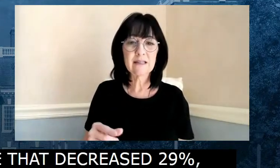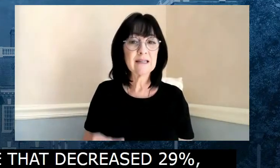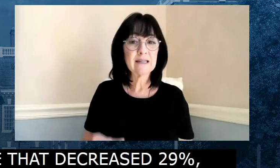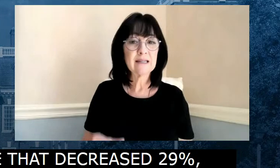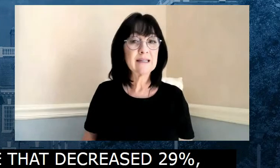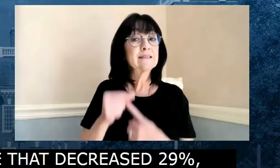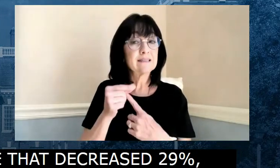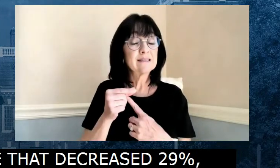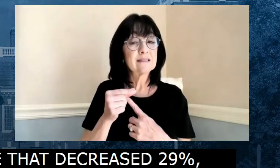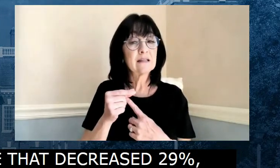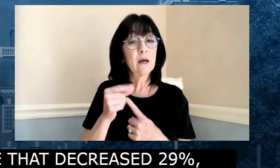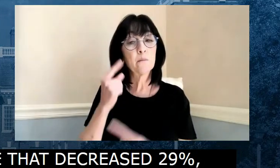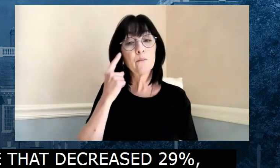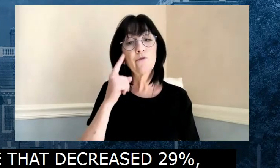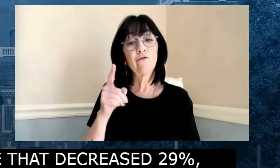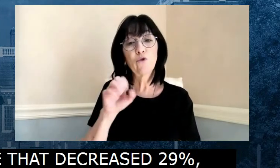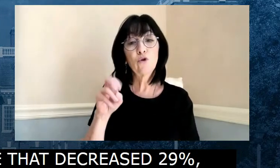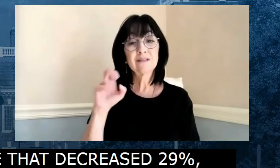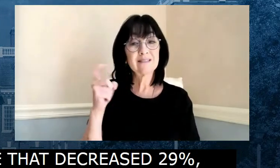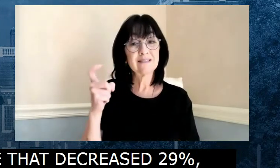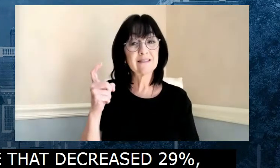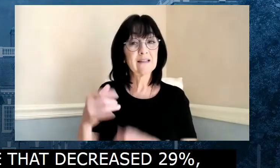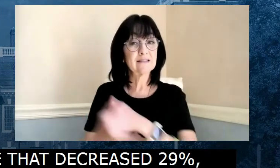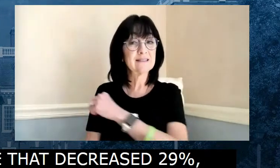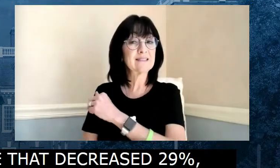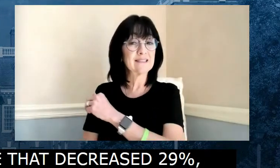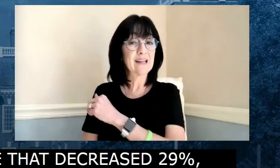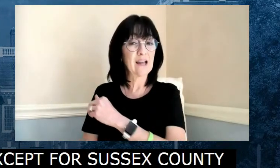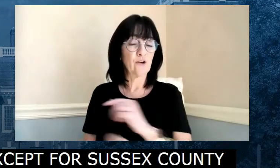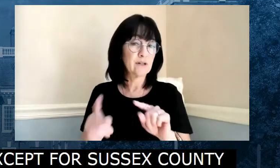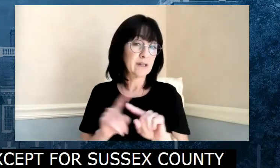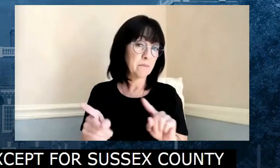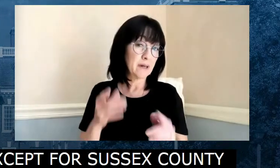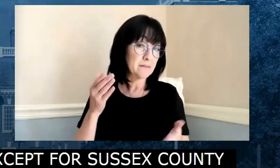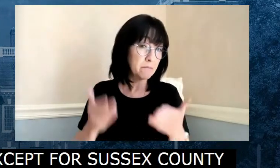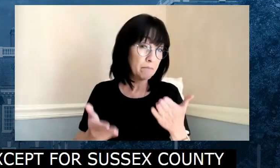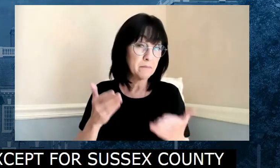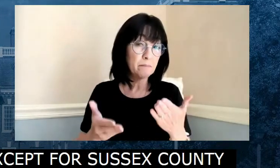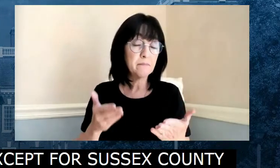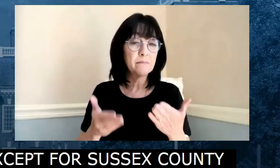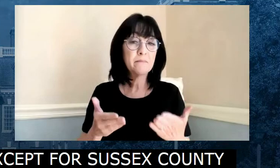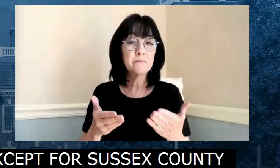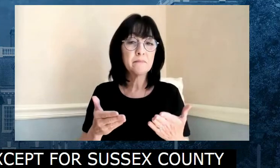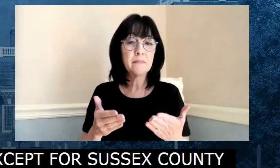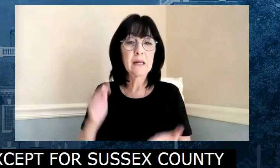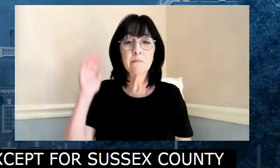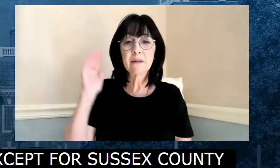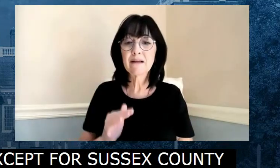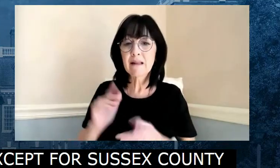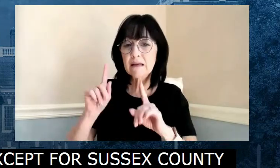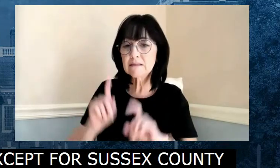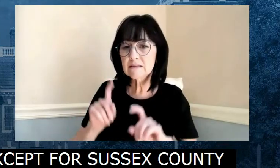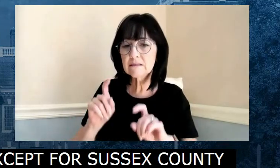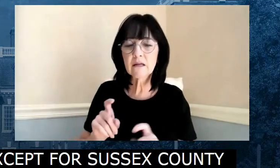County. This may be due to a decrease in testing, but overall,